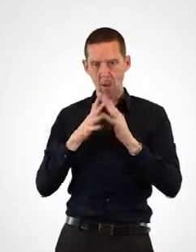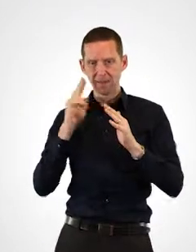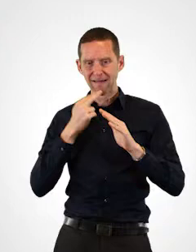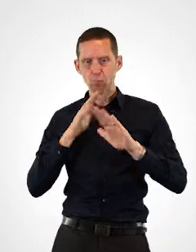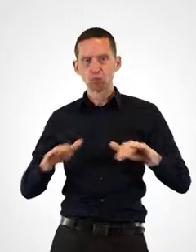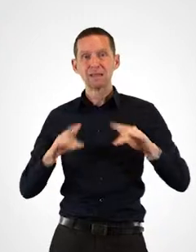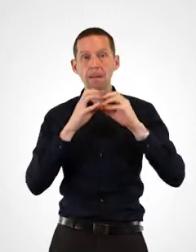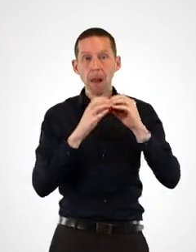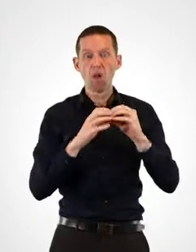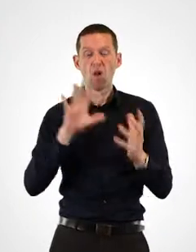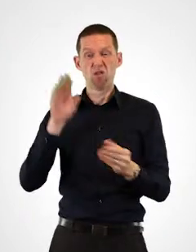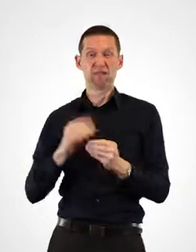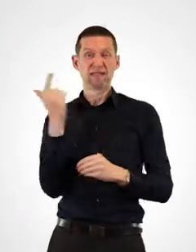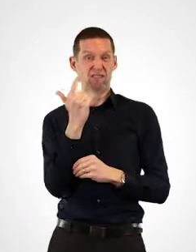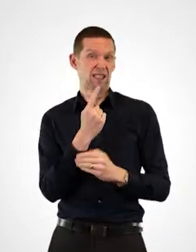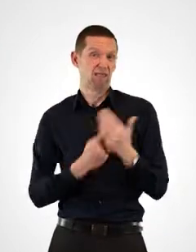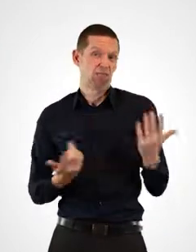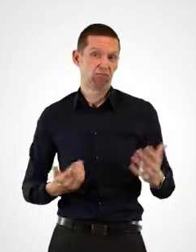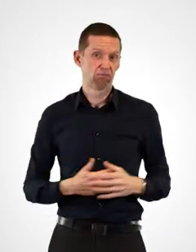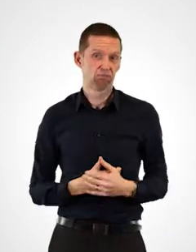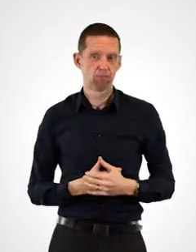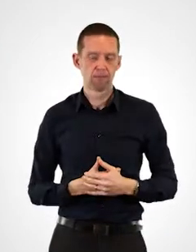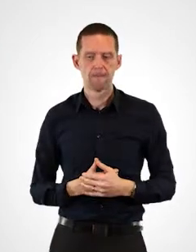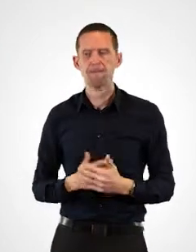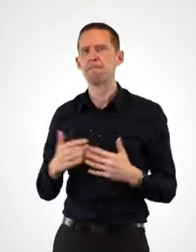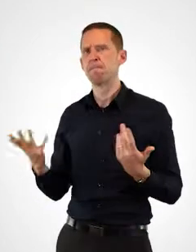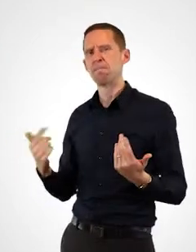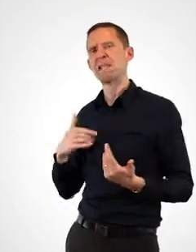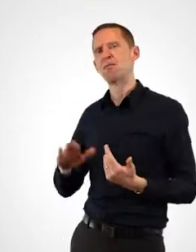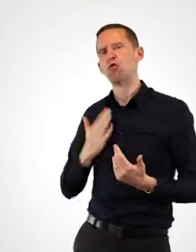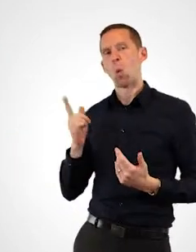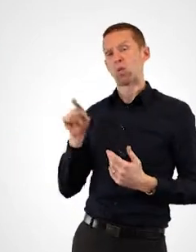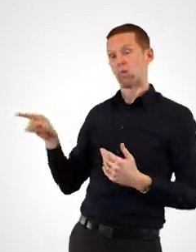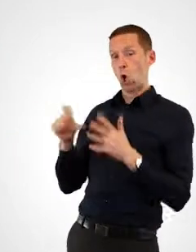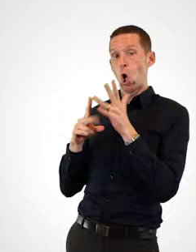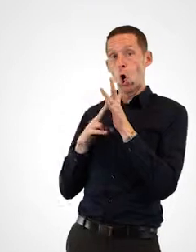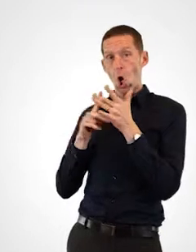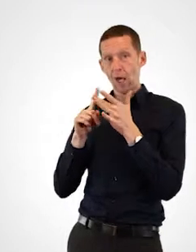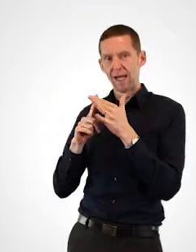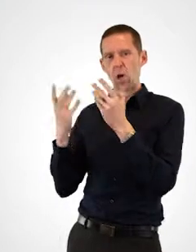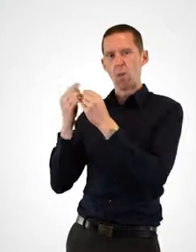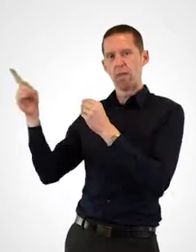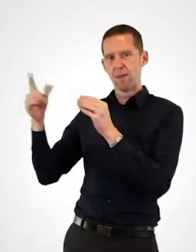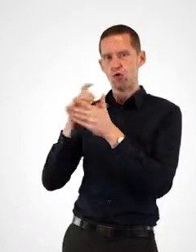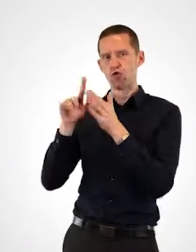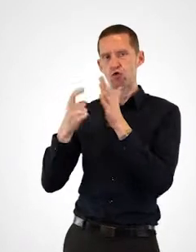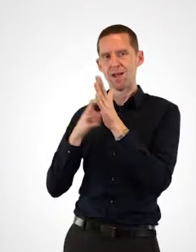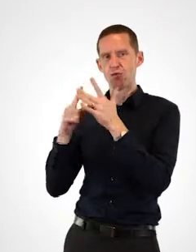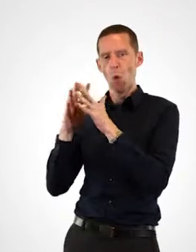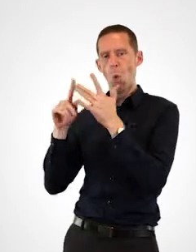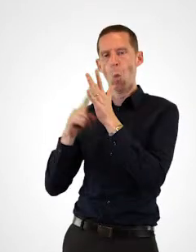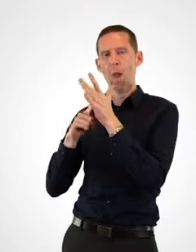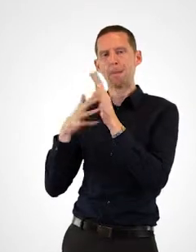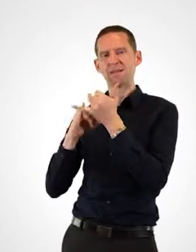in total. What I was really interested about the review that Connie and Sherry had done was about what they found